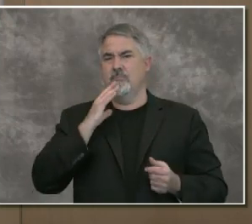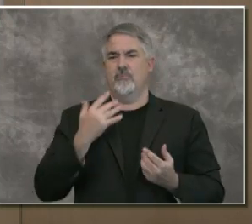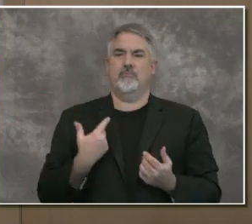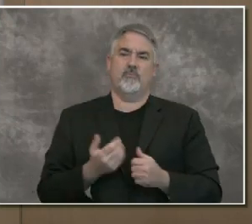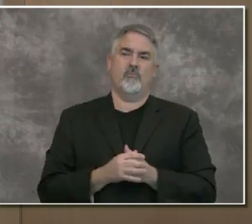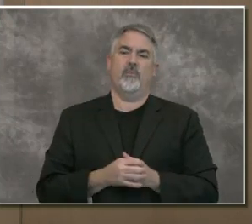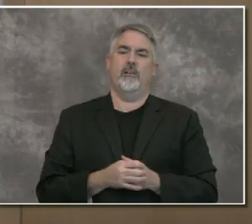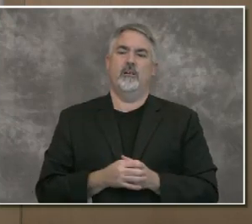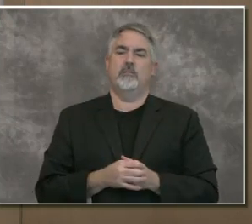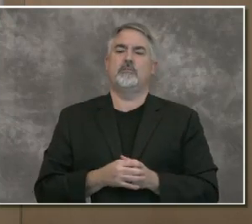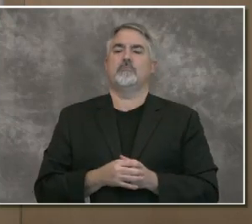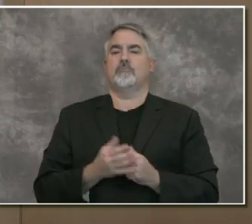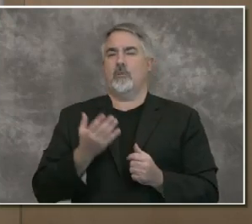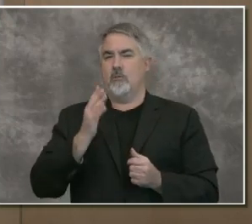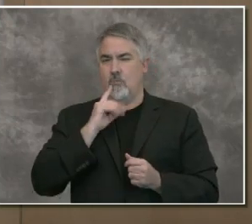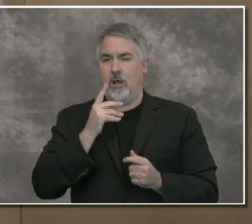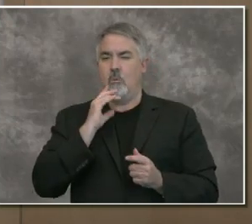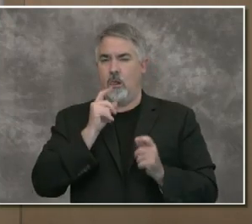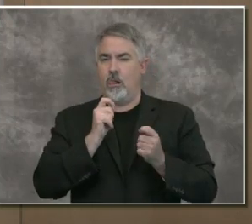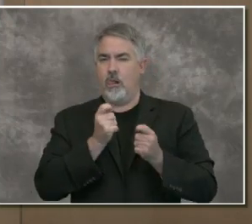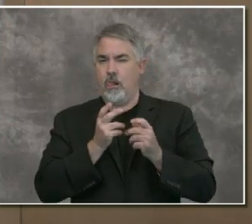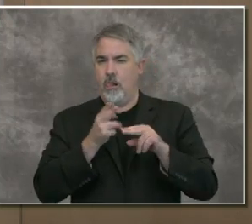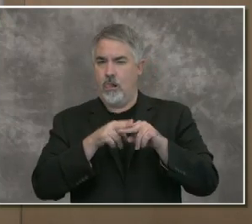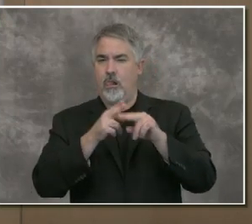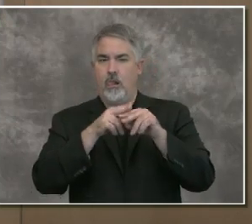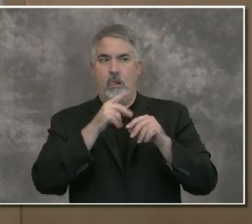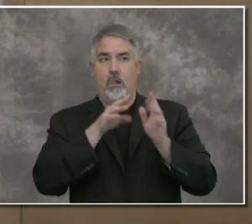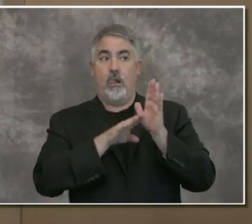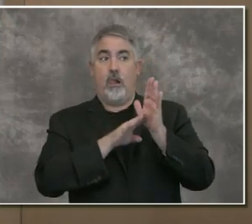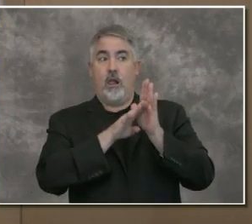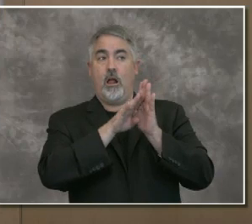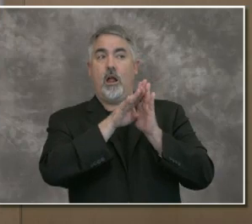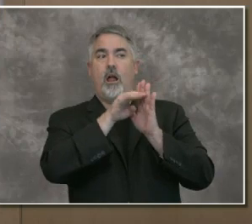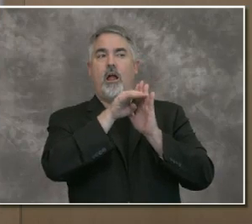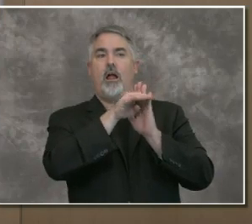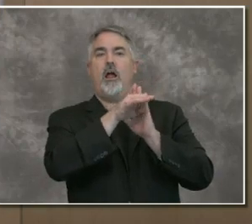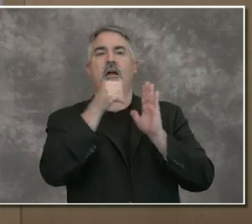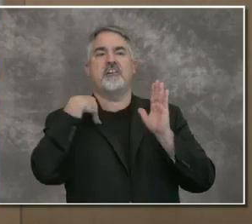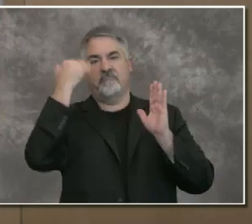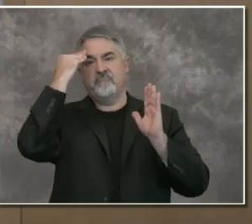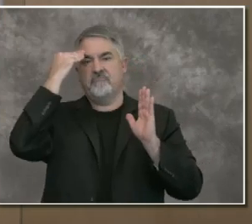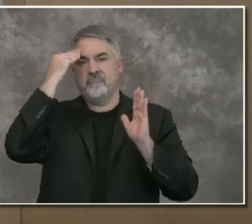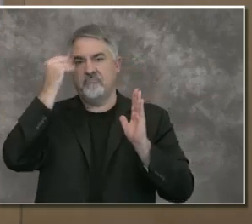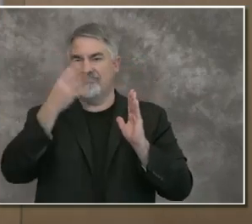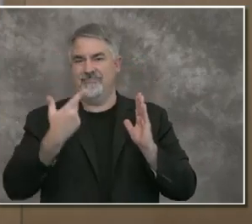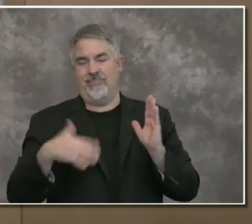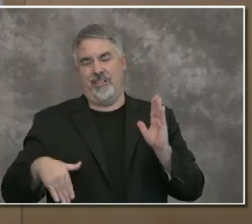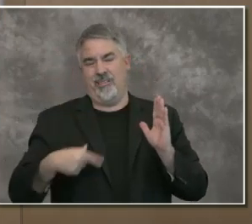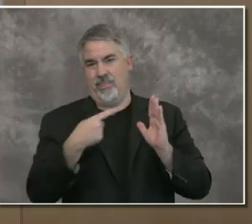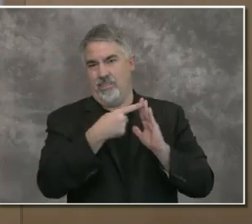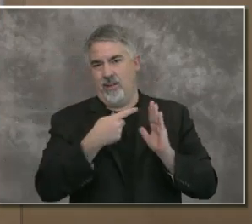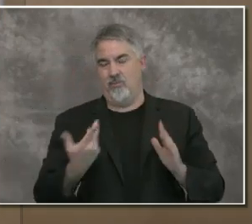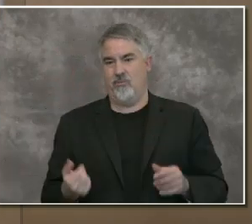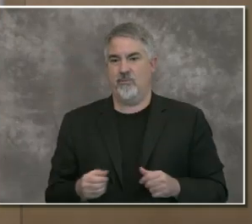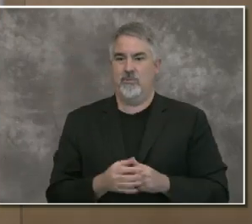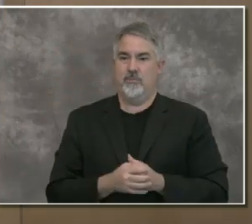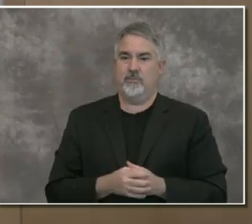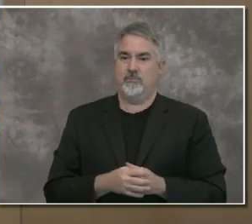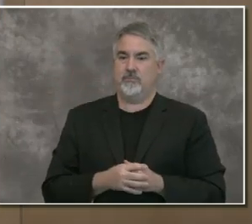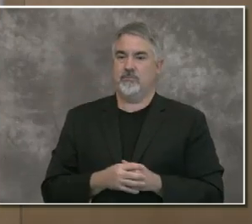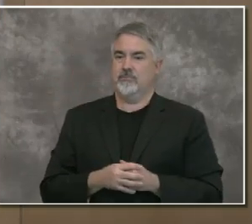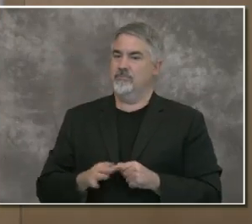our curve is flattening, and so that we can report that information to the public. Thank you. So you don't think it's flattening yet?